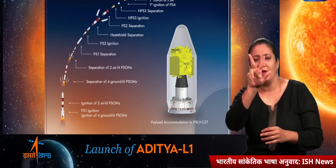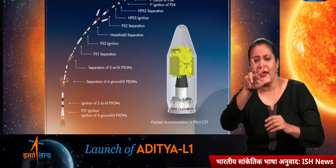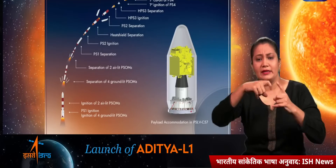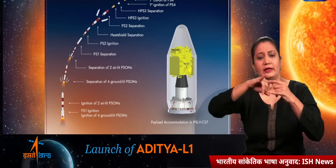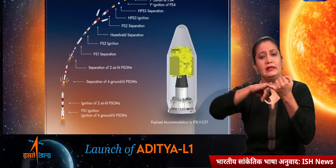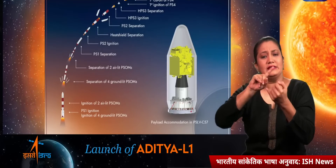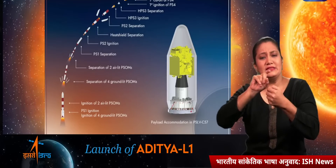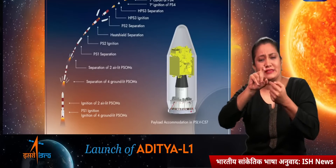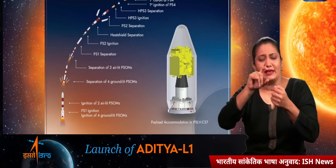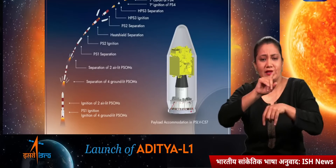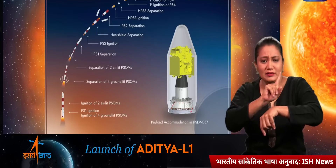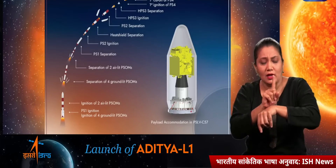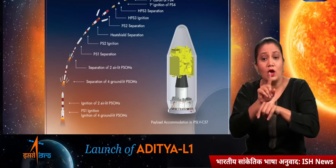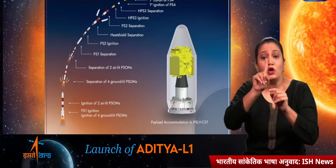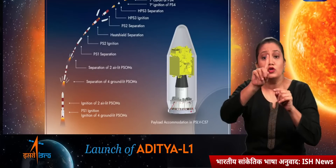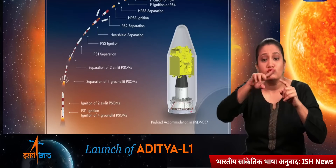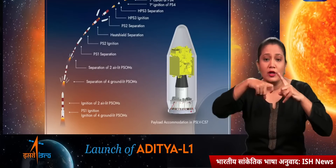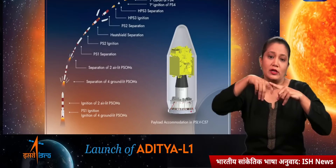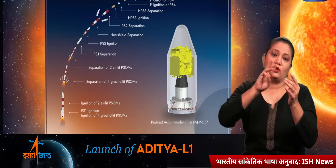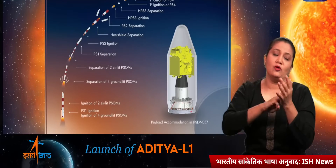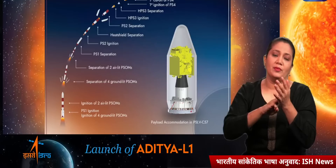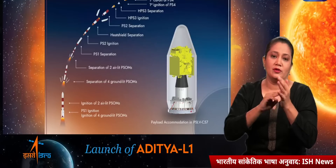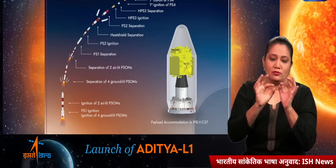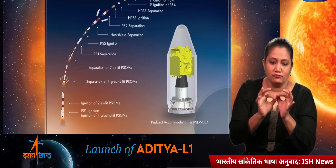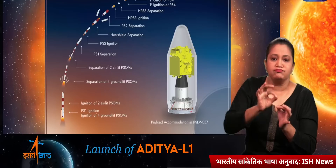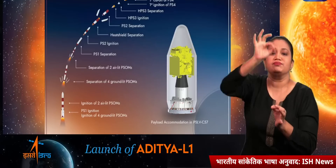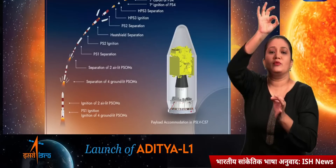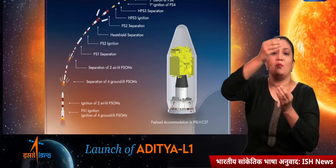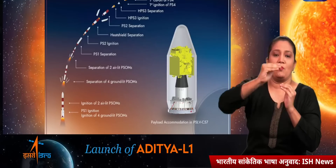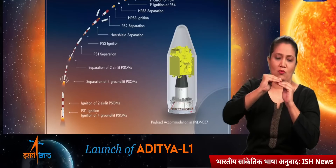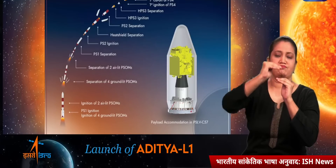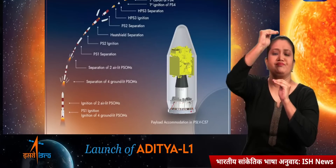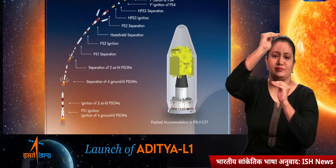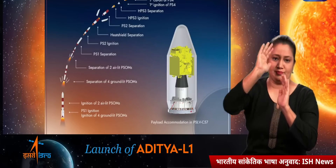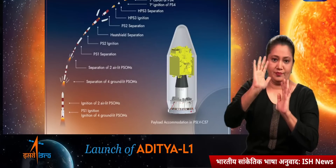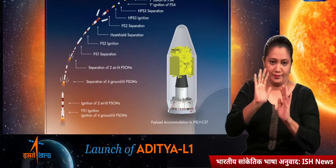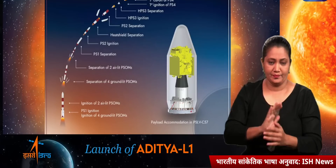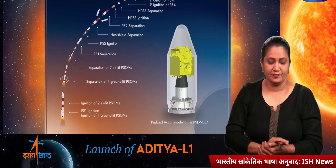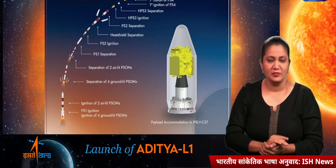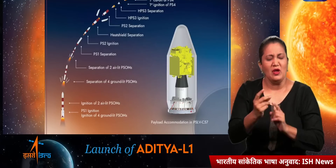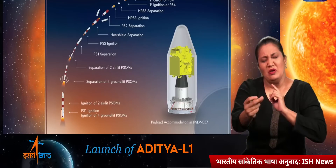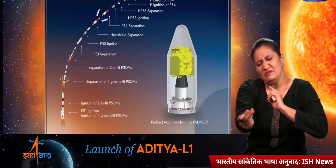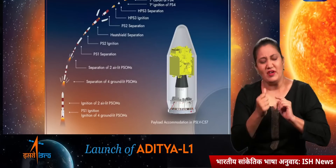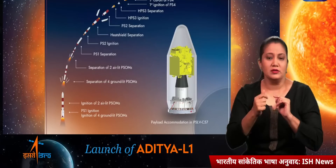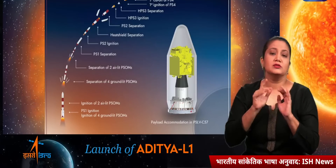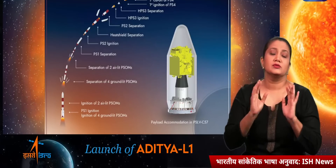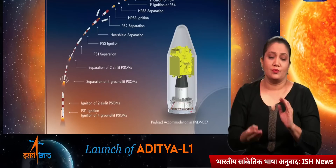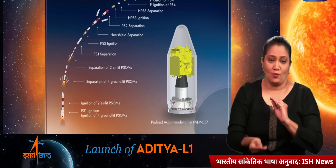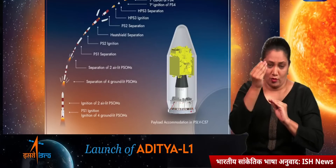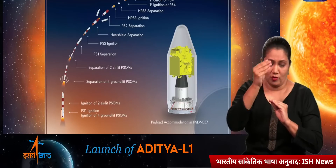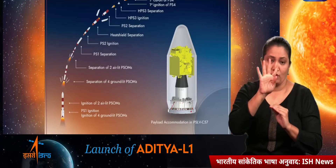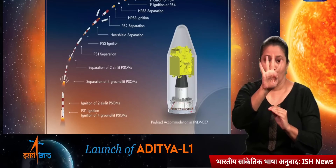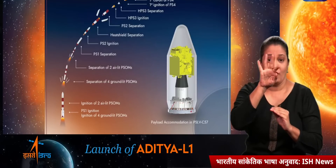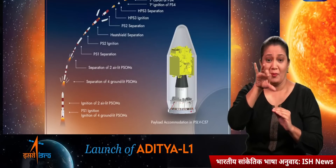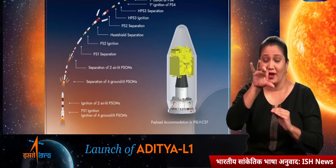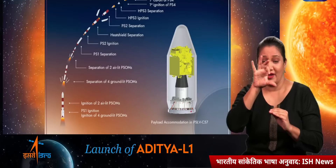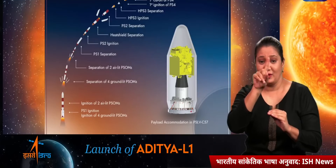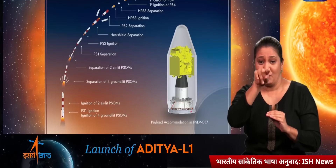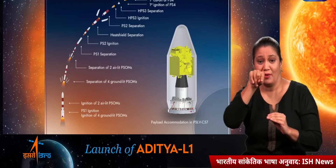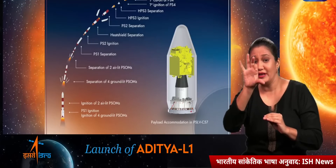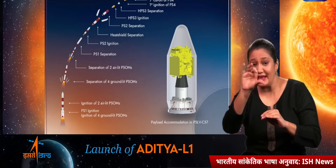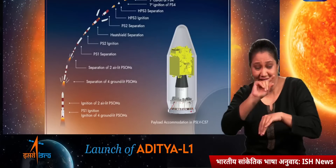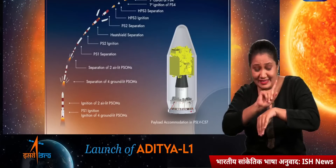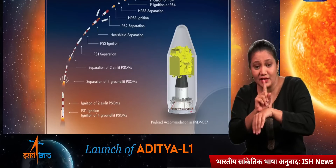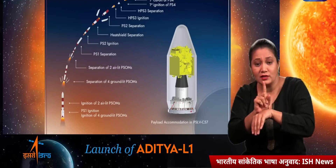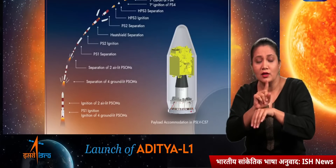it adds 12 kilometers to the altitude and enhances relative velocity tremendously from 4.9 kilometers per second